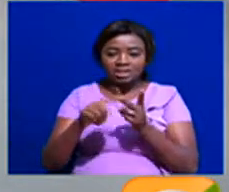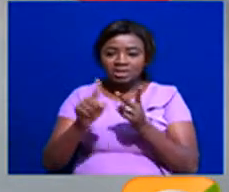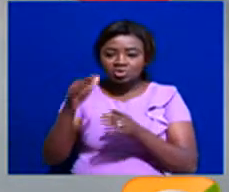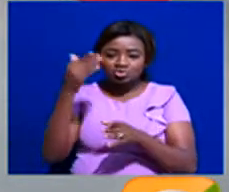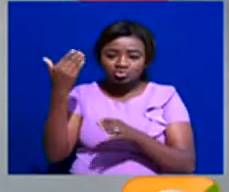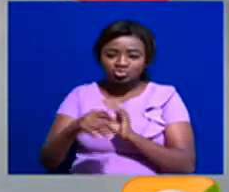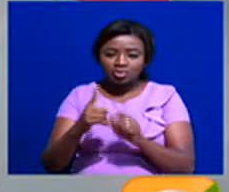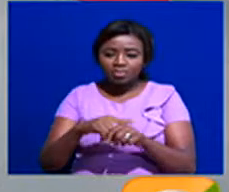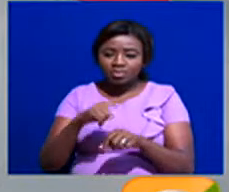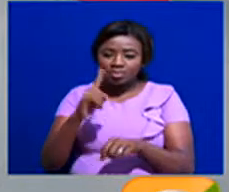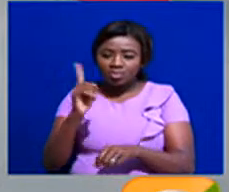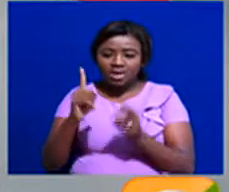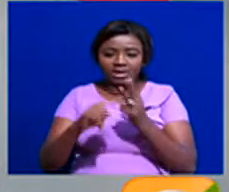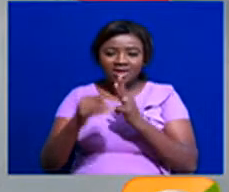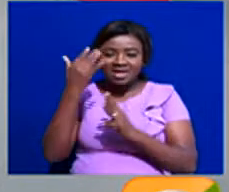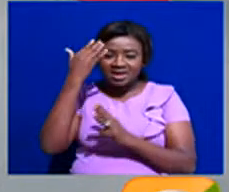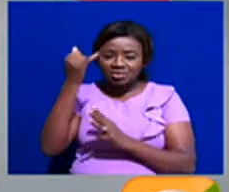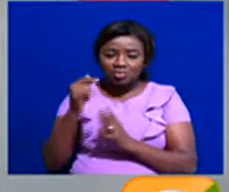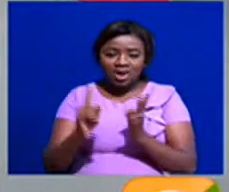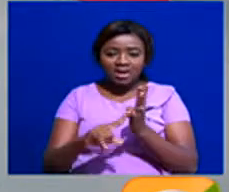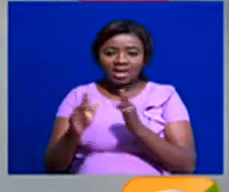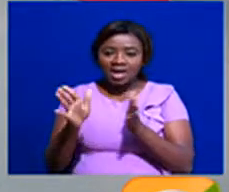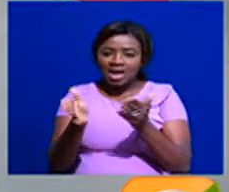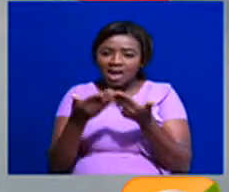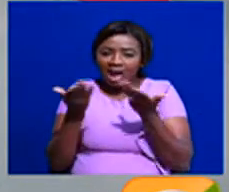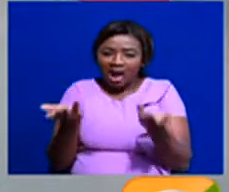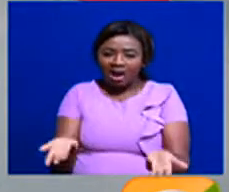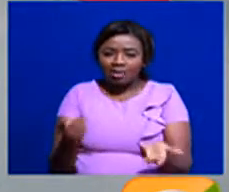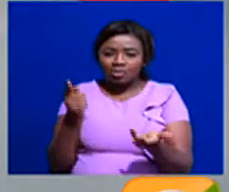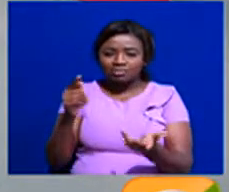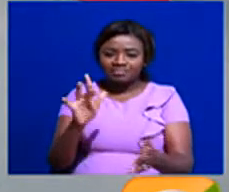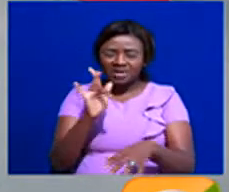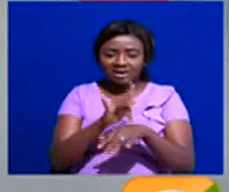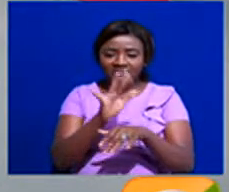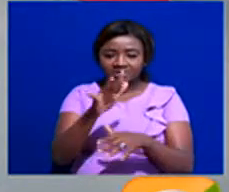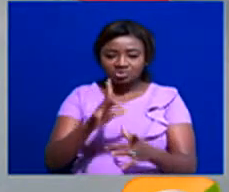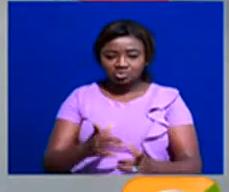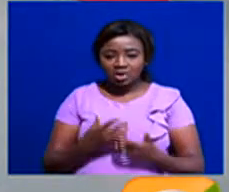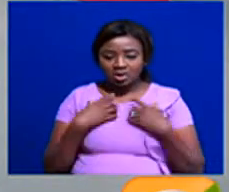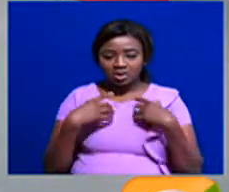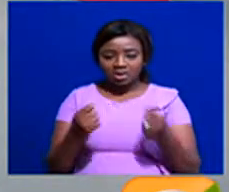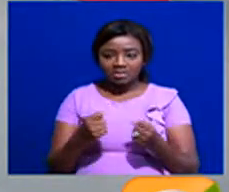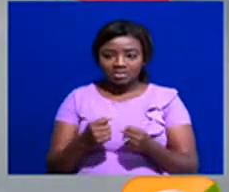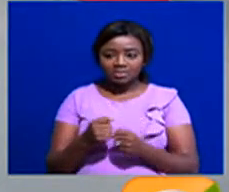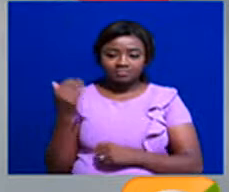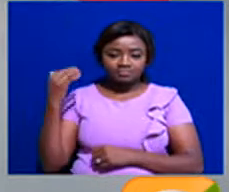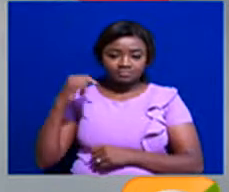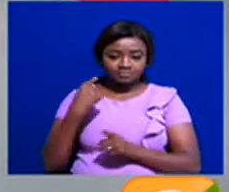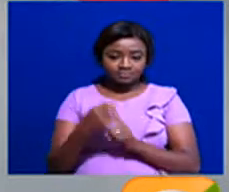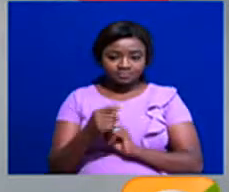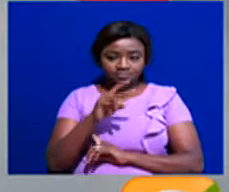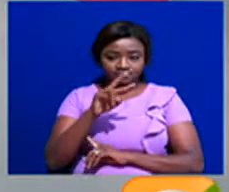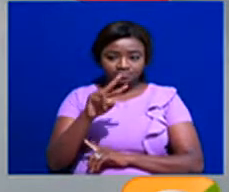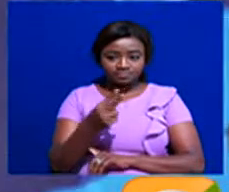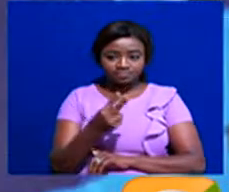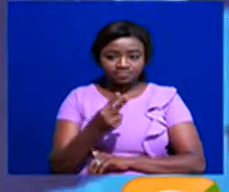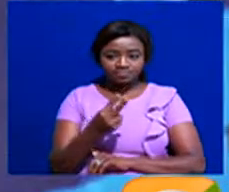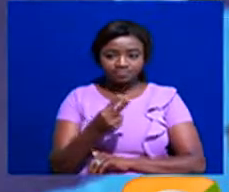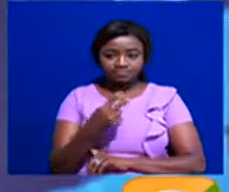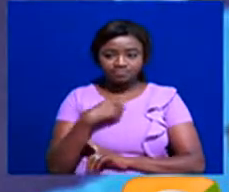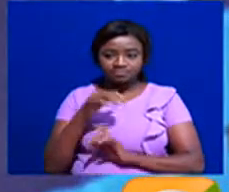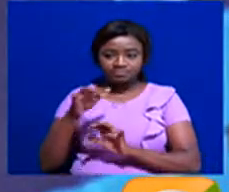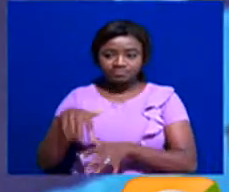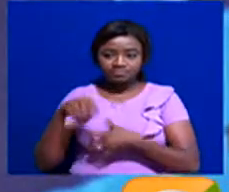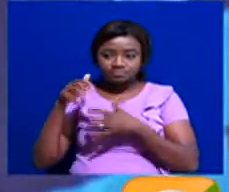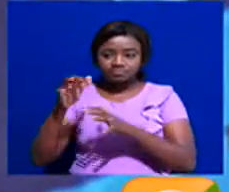family? I started farming tobacco in the year 2000. But farming tobacco in